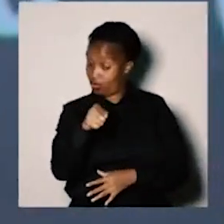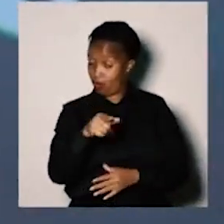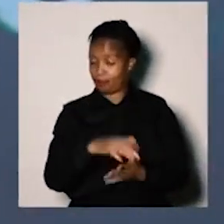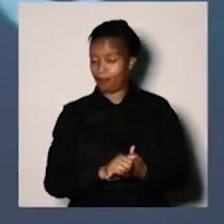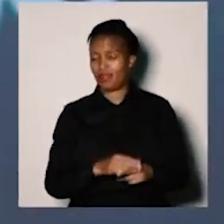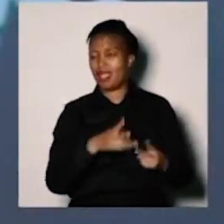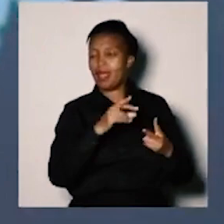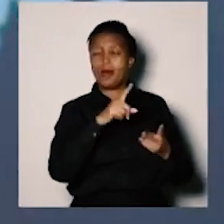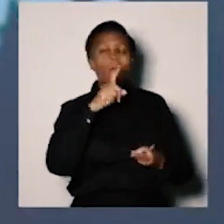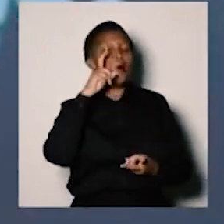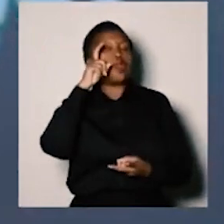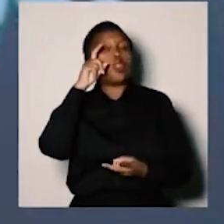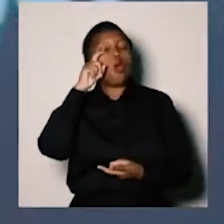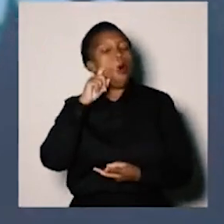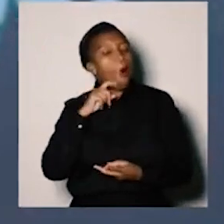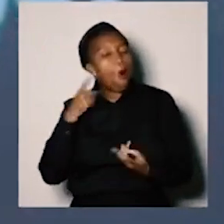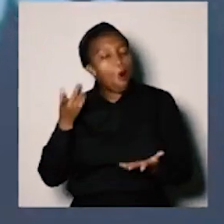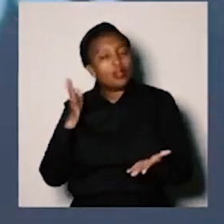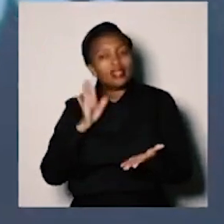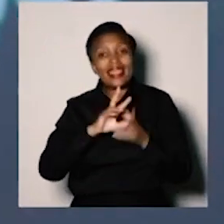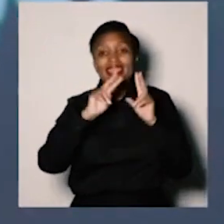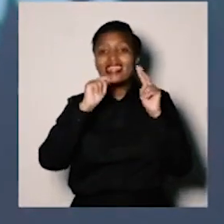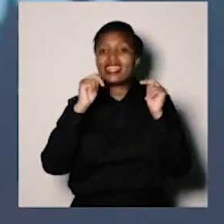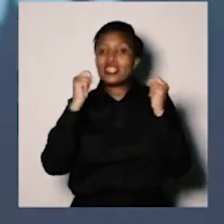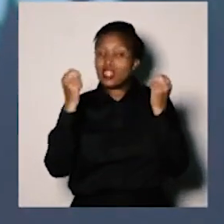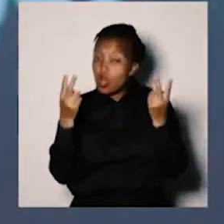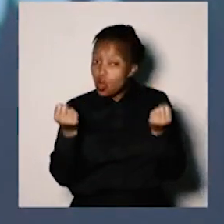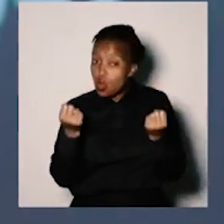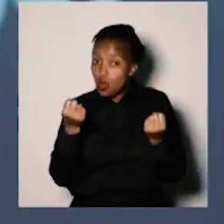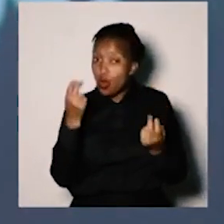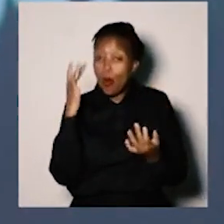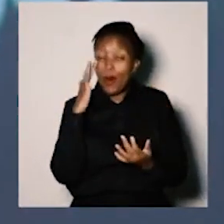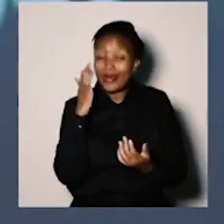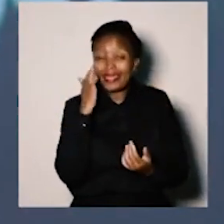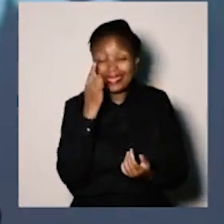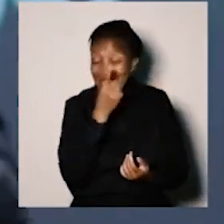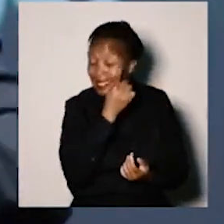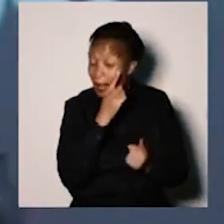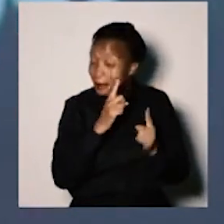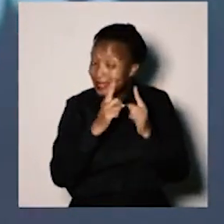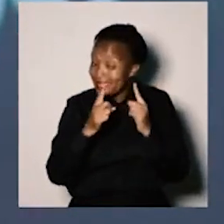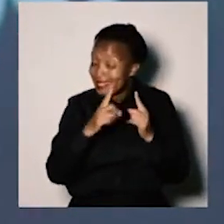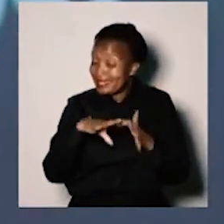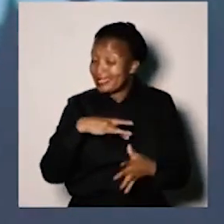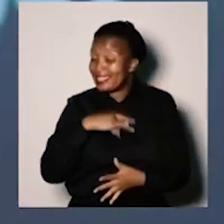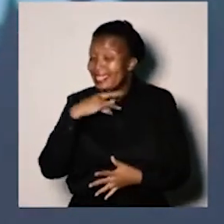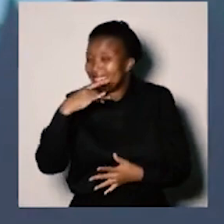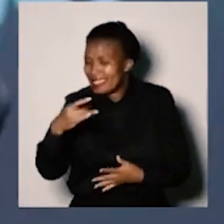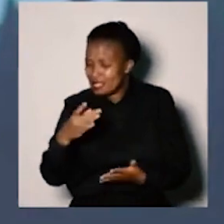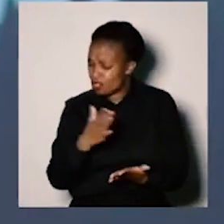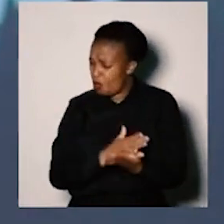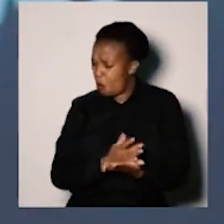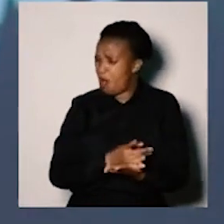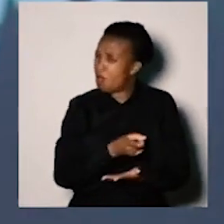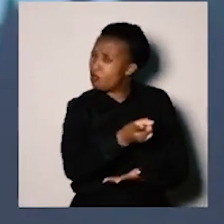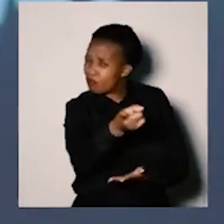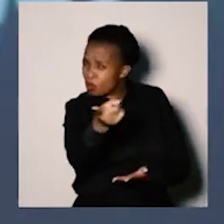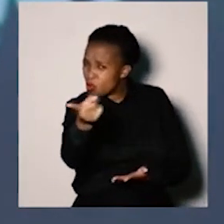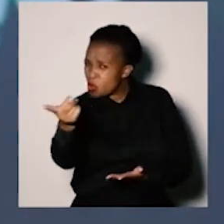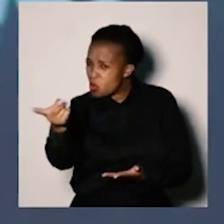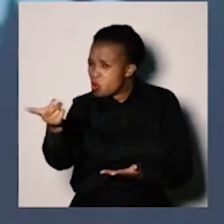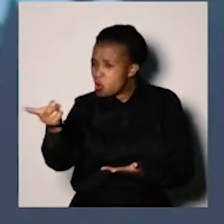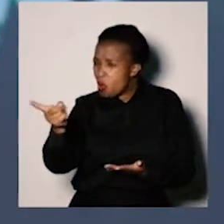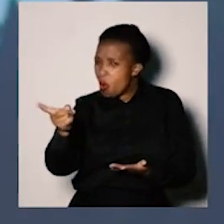Both in the Old Testament and the New Testament, it speaks of the word soul. It is that part of you when it leaves your